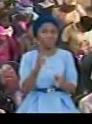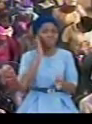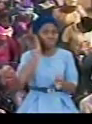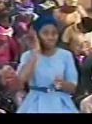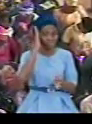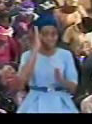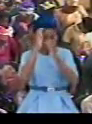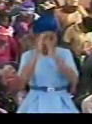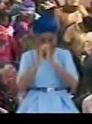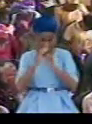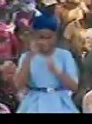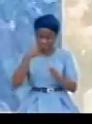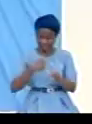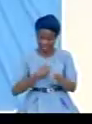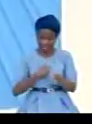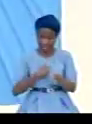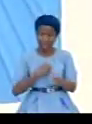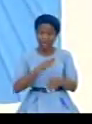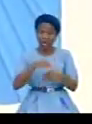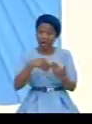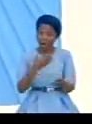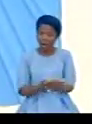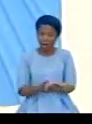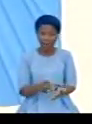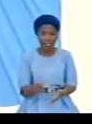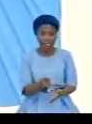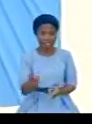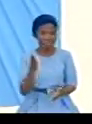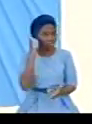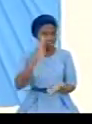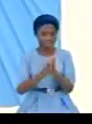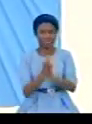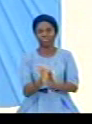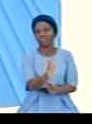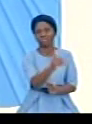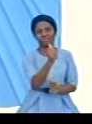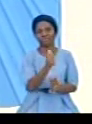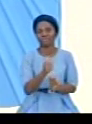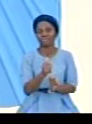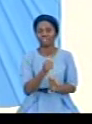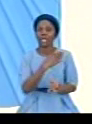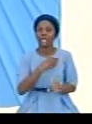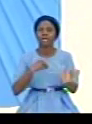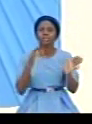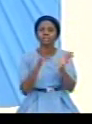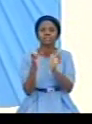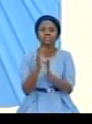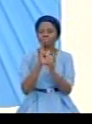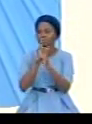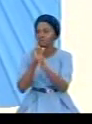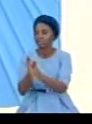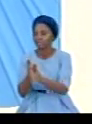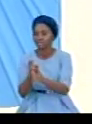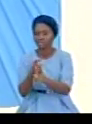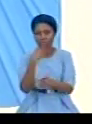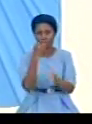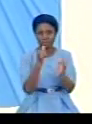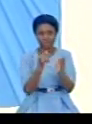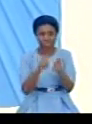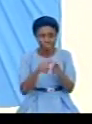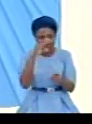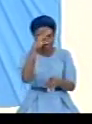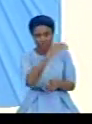me, all shall be thine. And Jesus answered and said unto